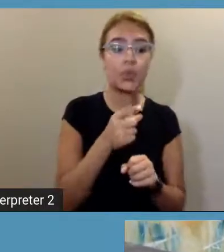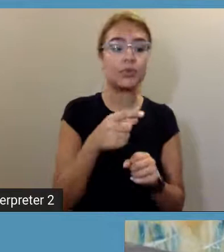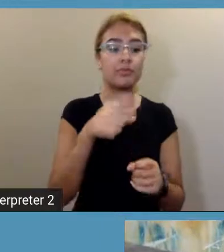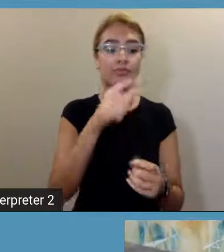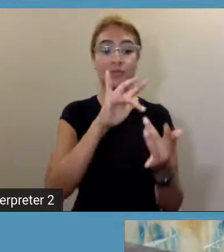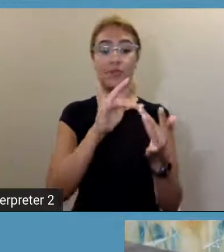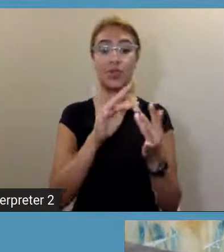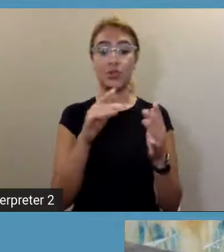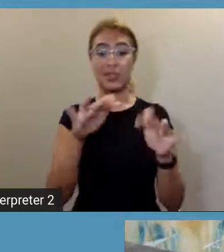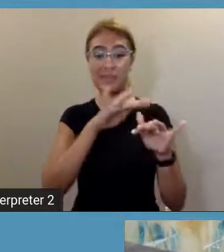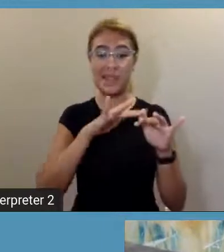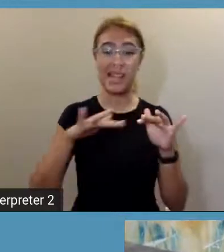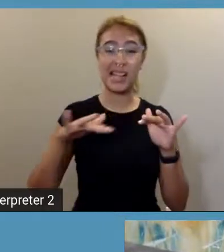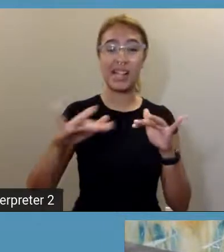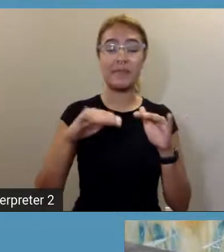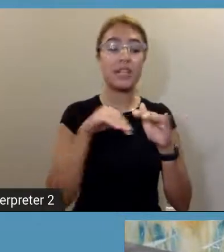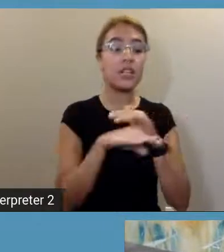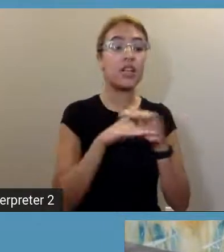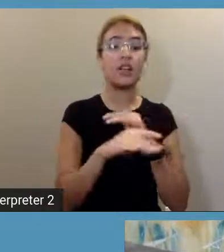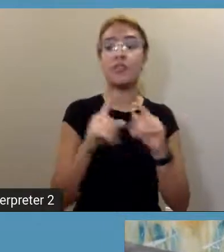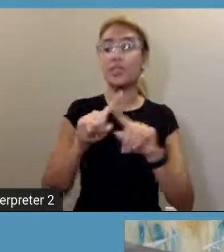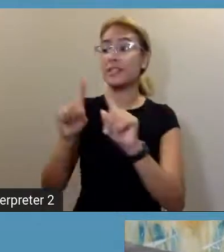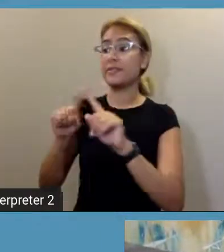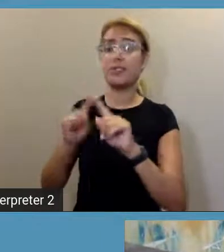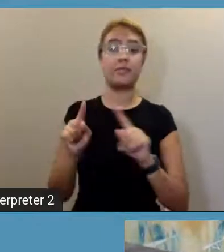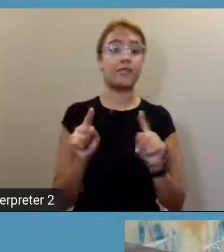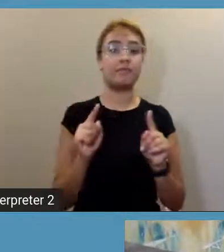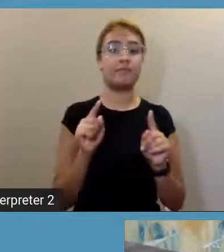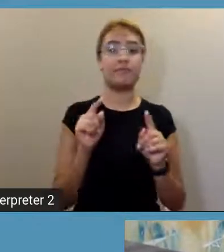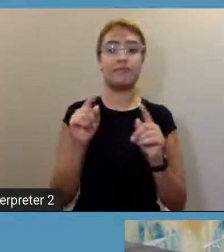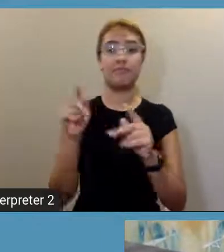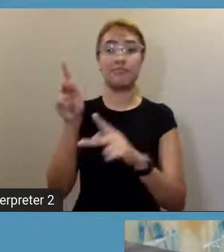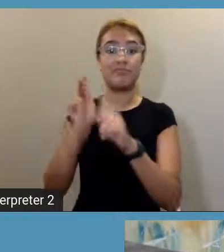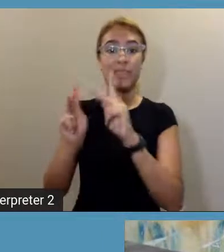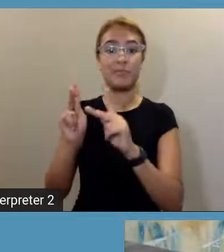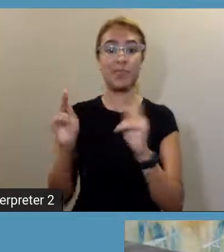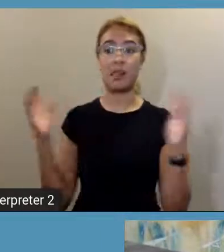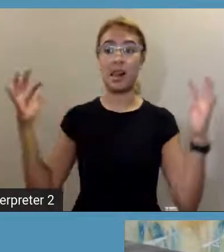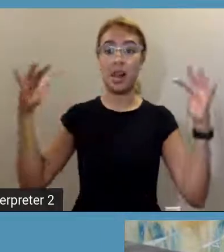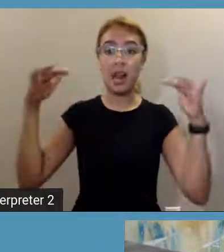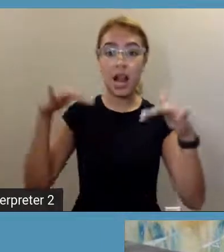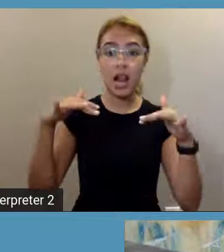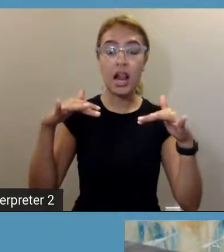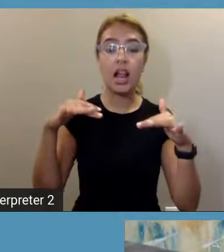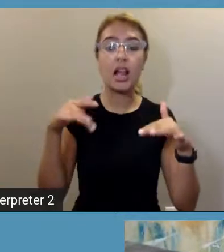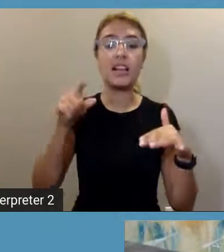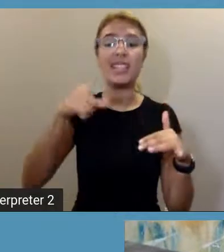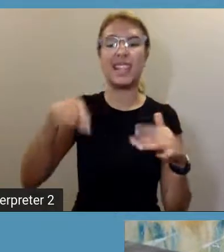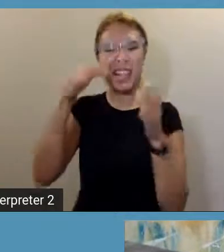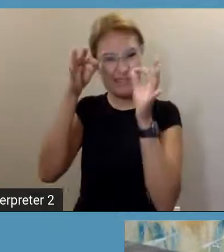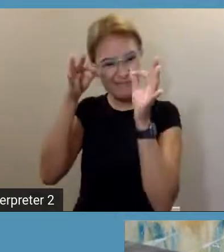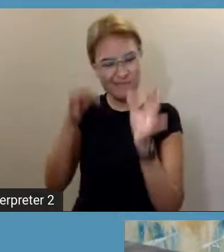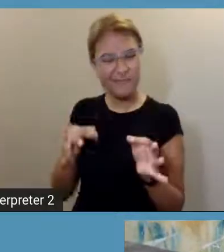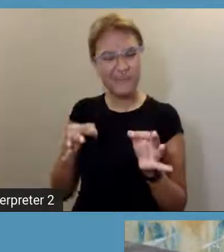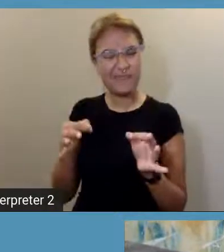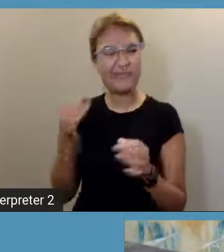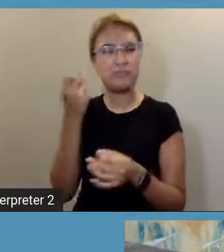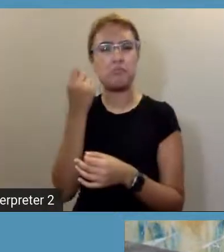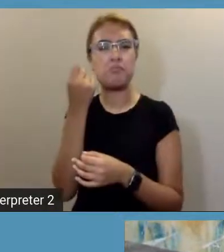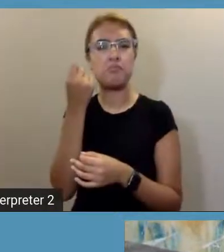variety of users? Does that factor into your strategy and design thinking?